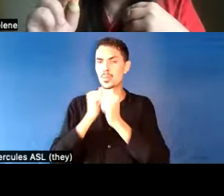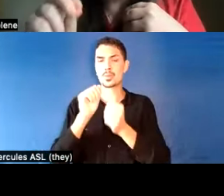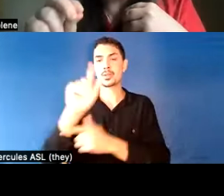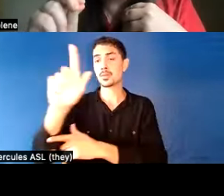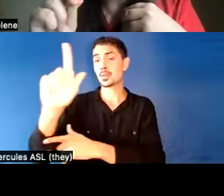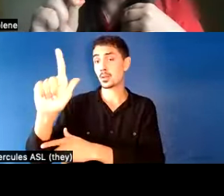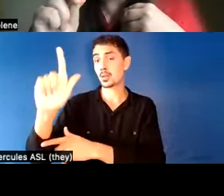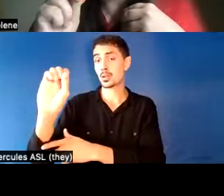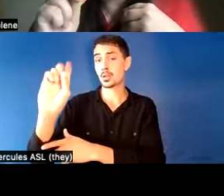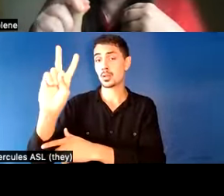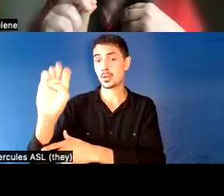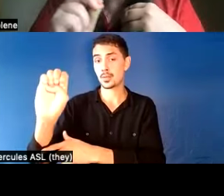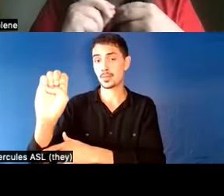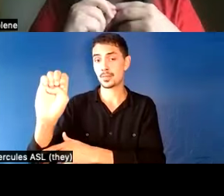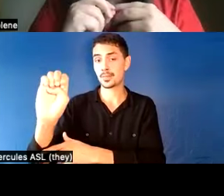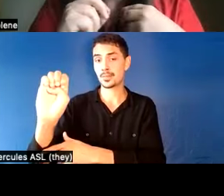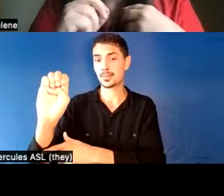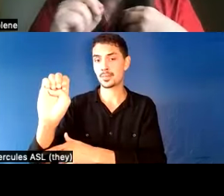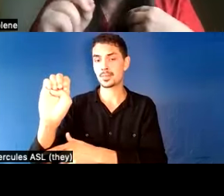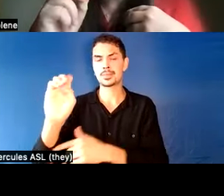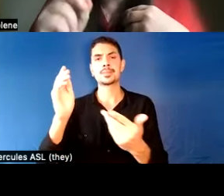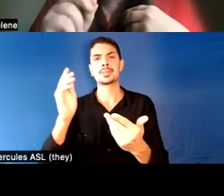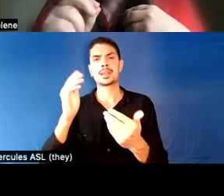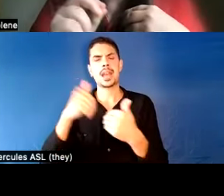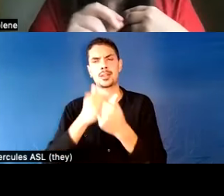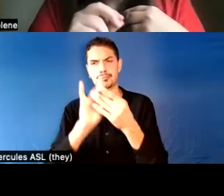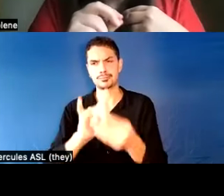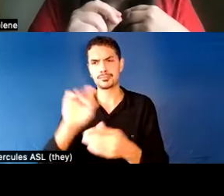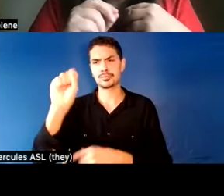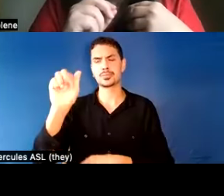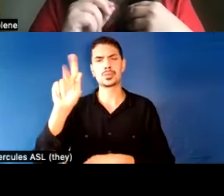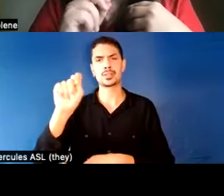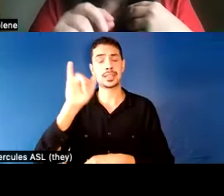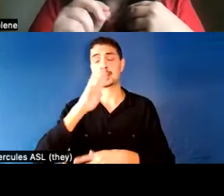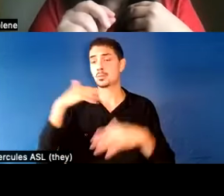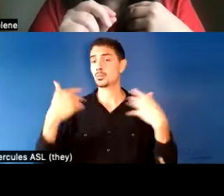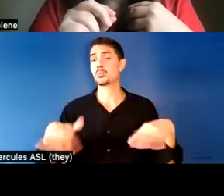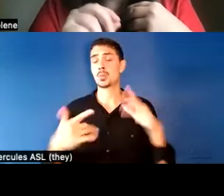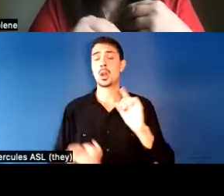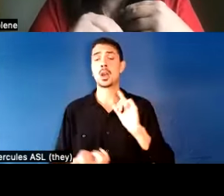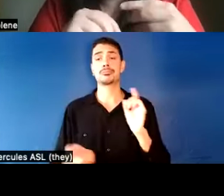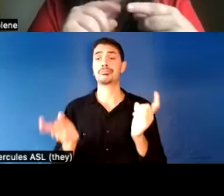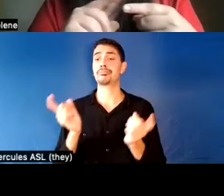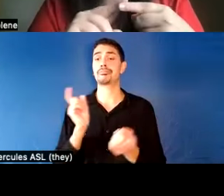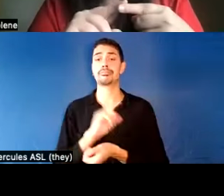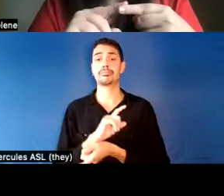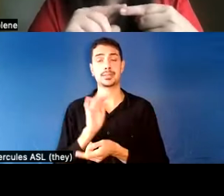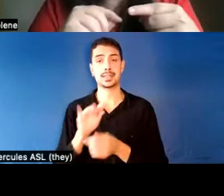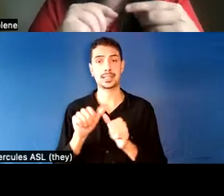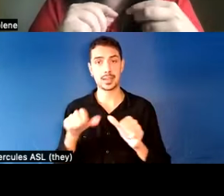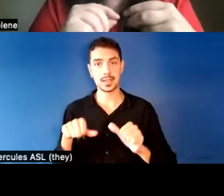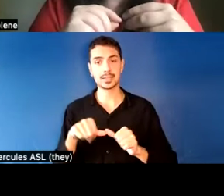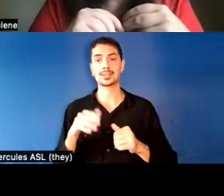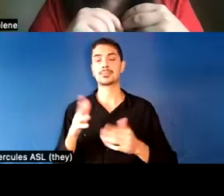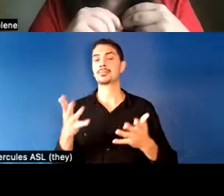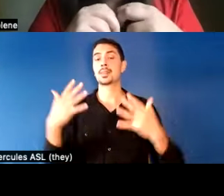being embedded within your SART, I feel that that could be almost revolutionary if you're entering into those spaces. Having bravery